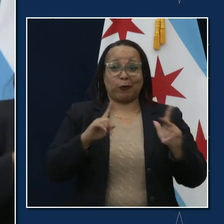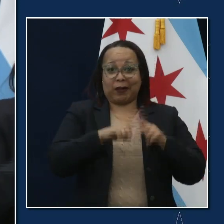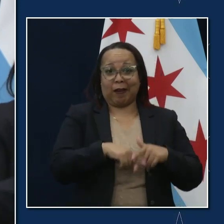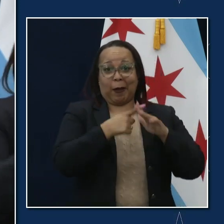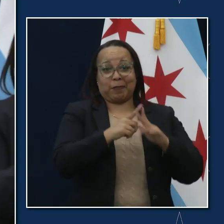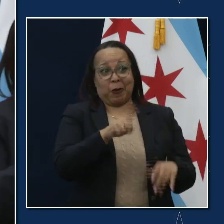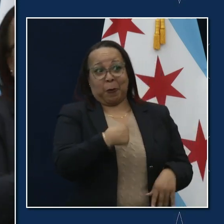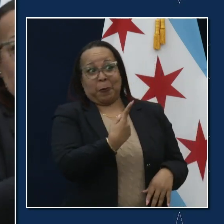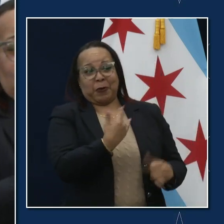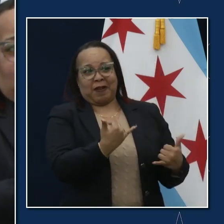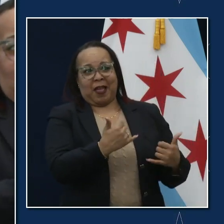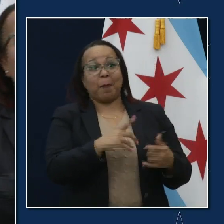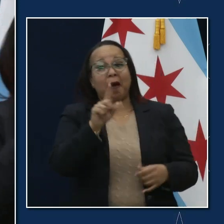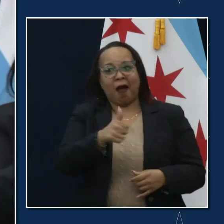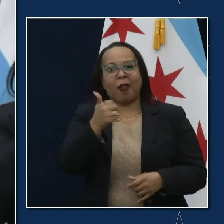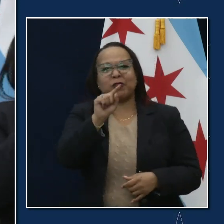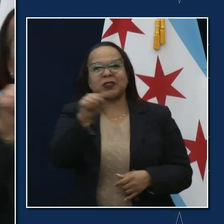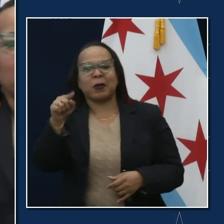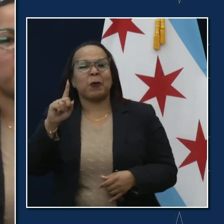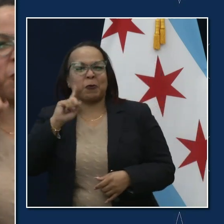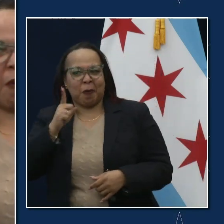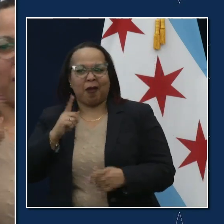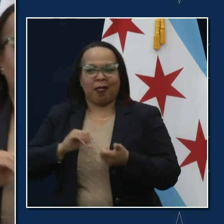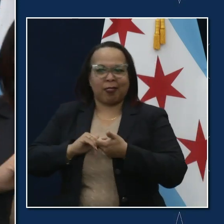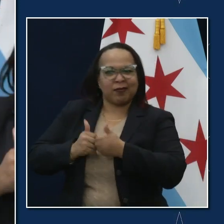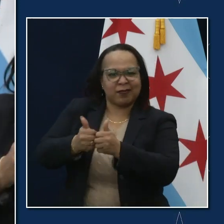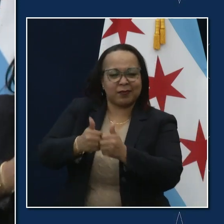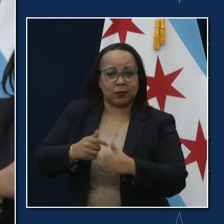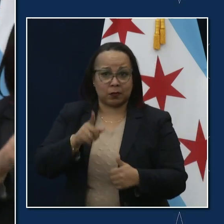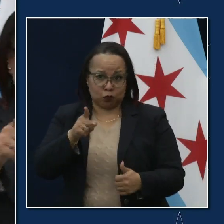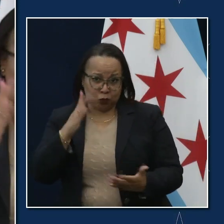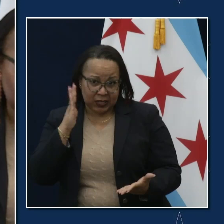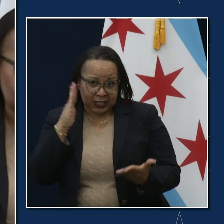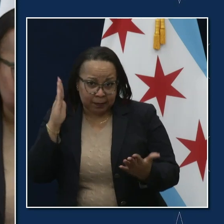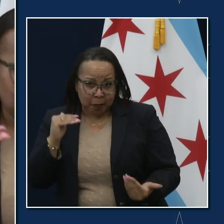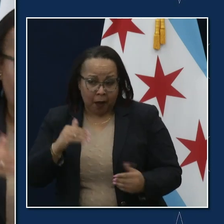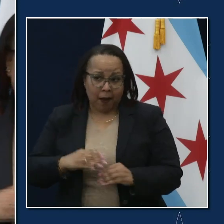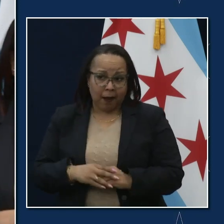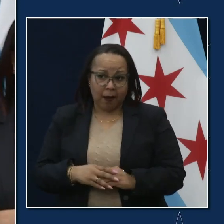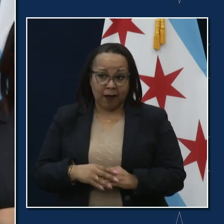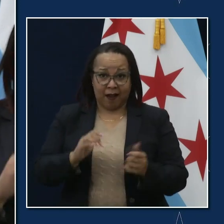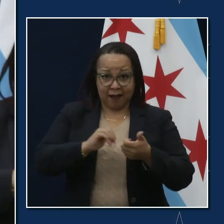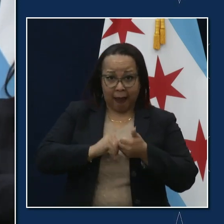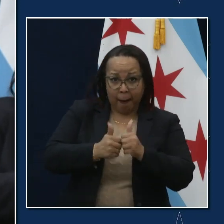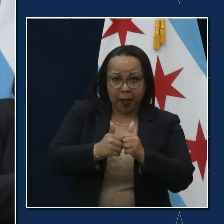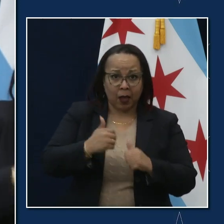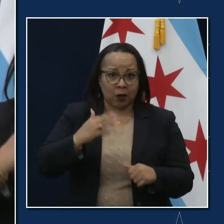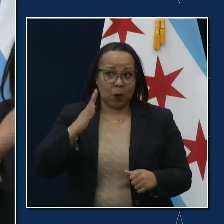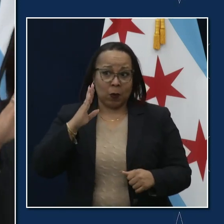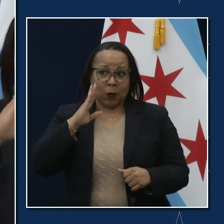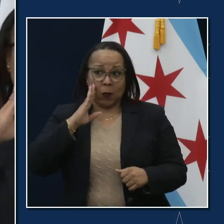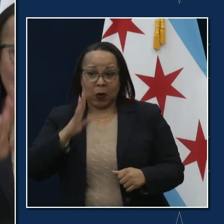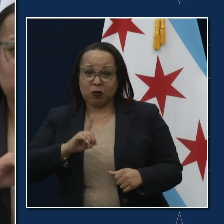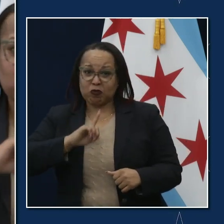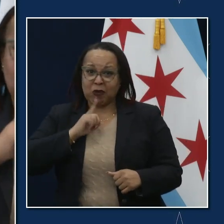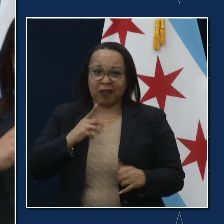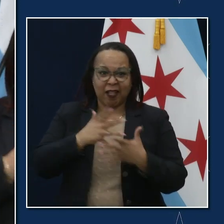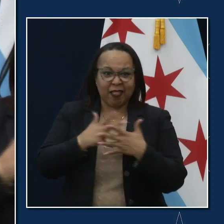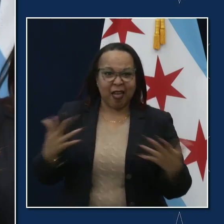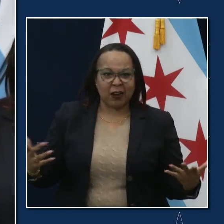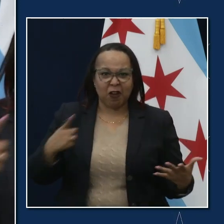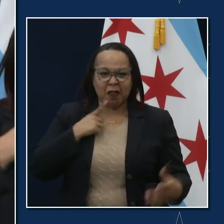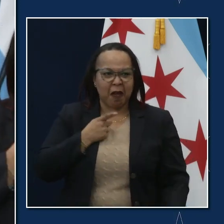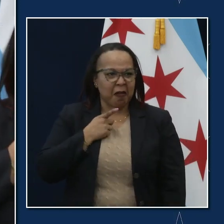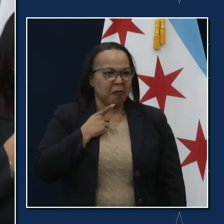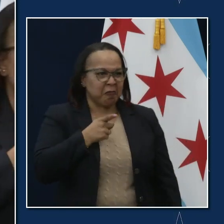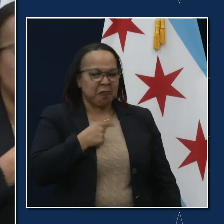the only one up right now, but others are going to be joined in. Are you expecting this campaign is going to get down into the mud? Is there going to be a lot of mudslinging?